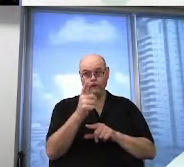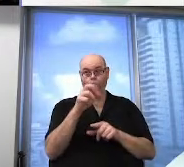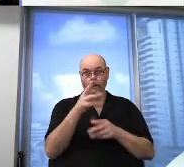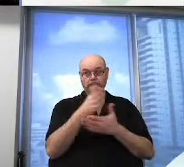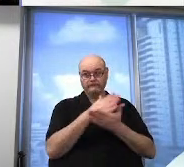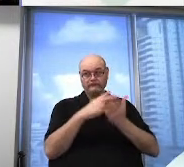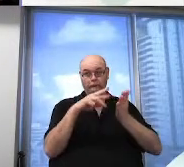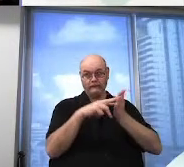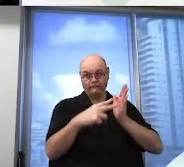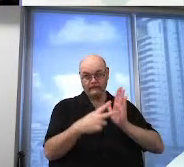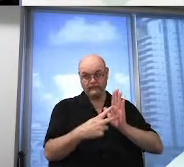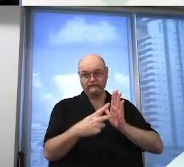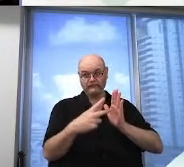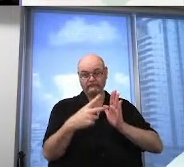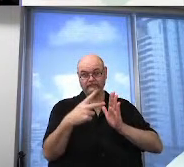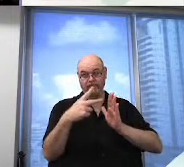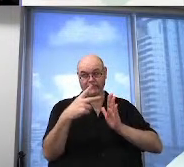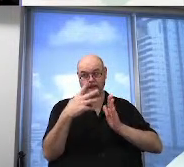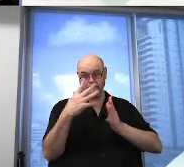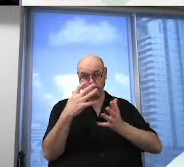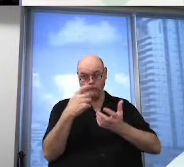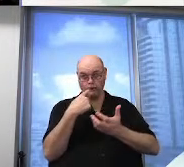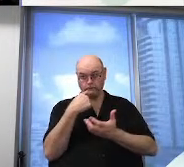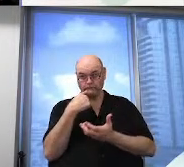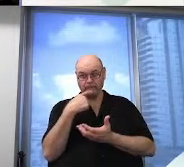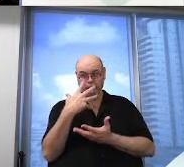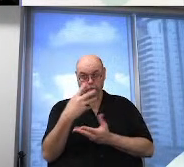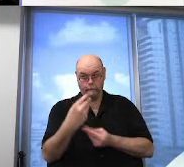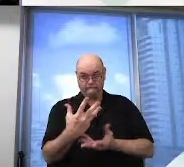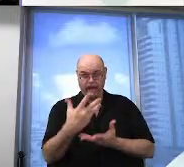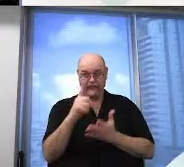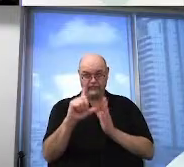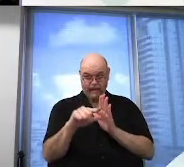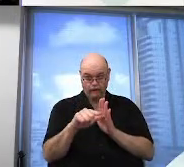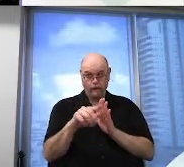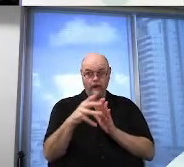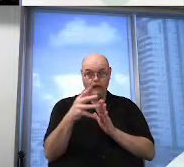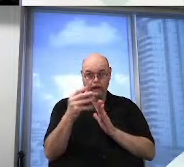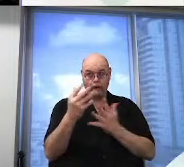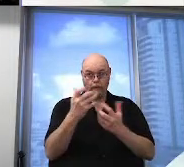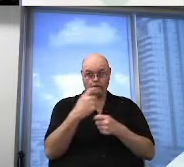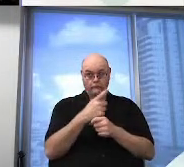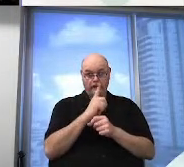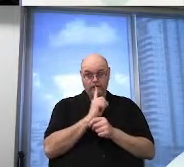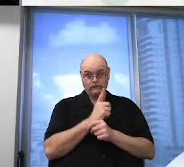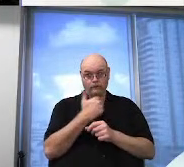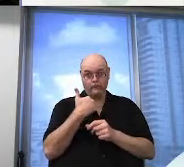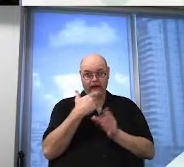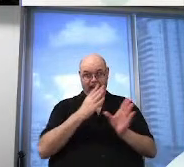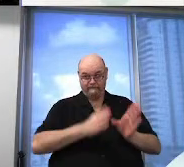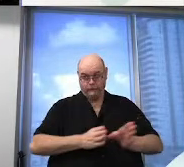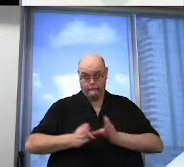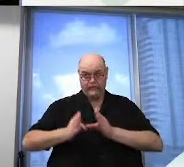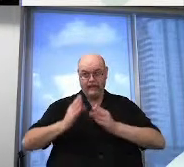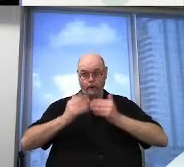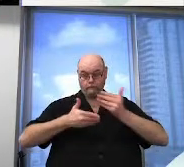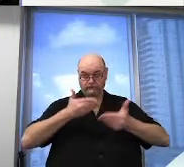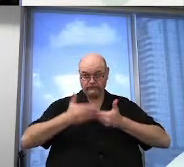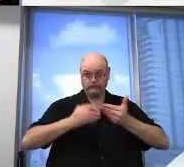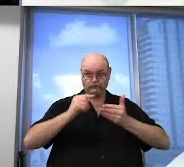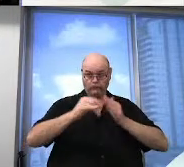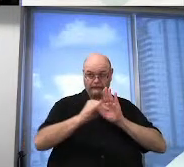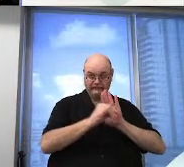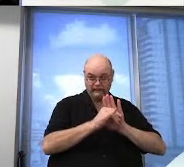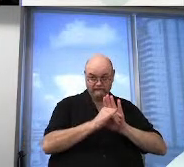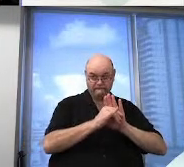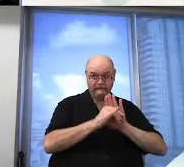later stage or some definitions that LUMA has stated could provide later. And I just want to make sure that that we have a plan or a